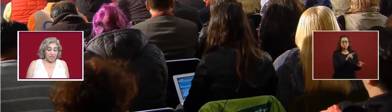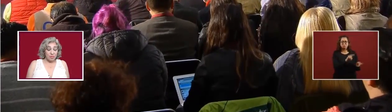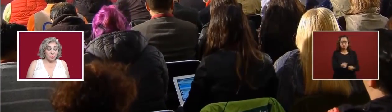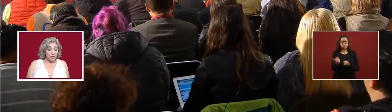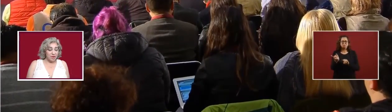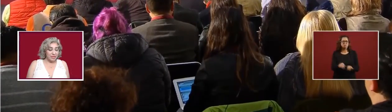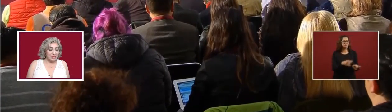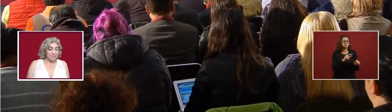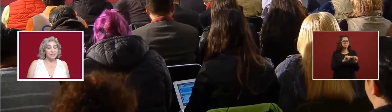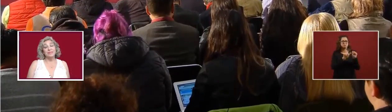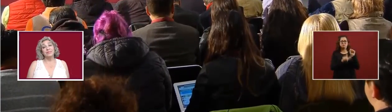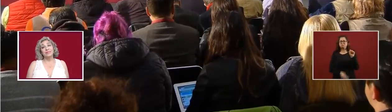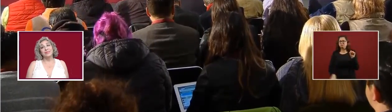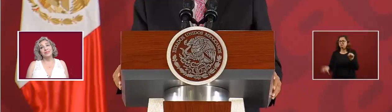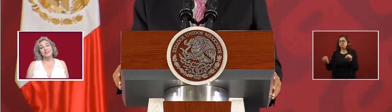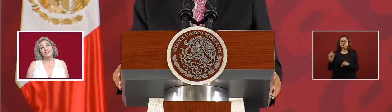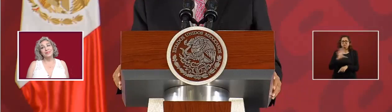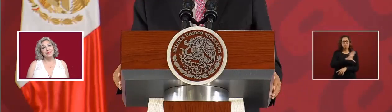And there was four of us.